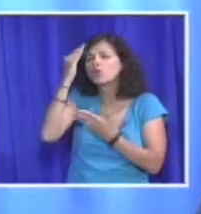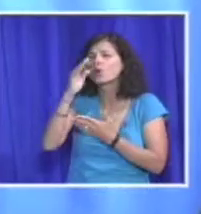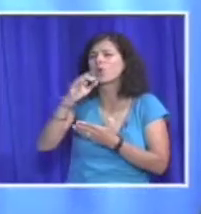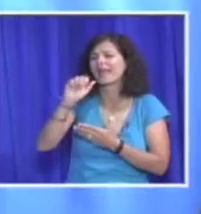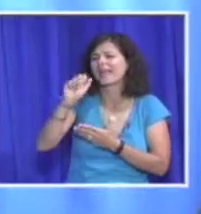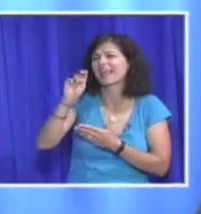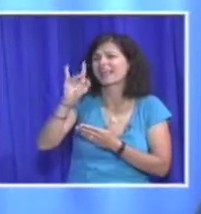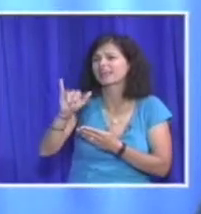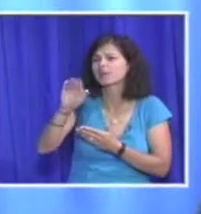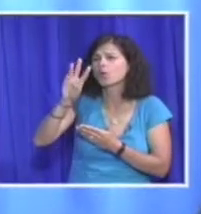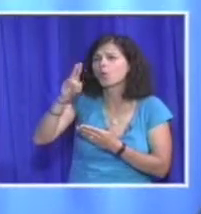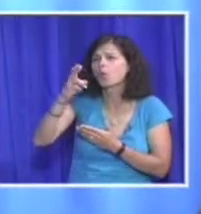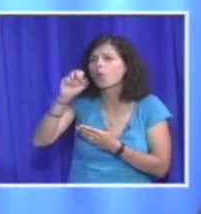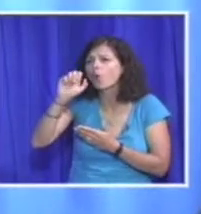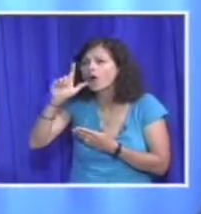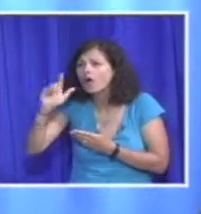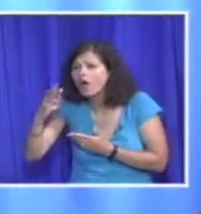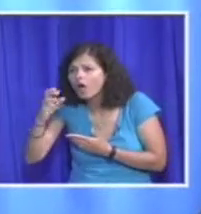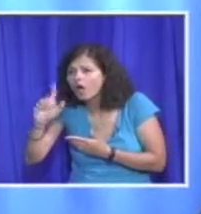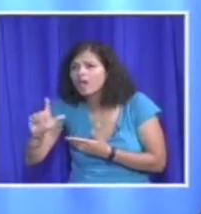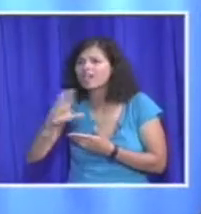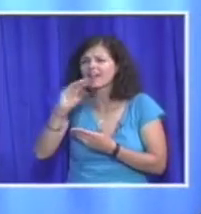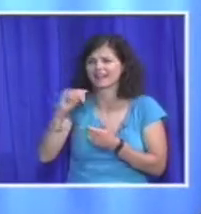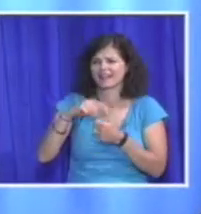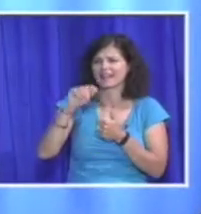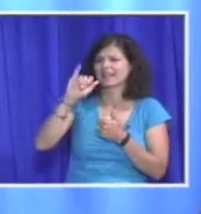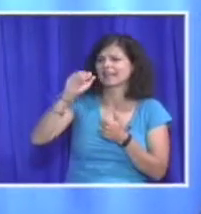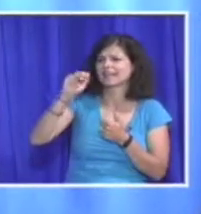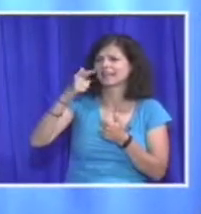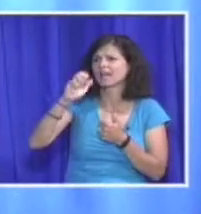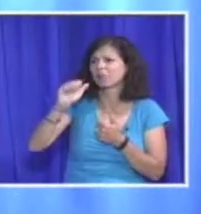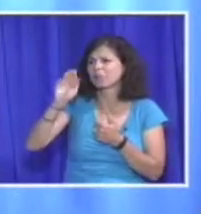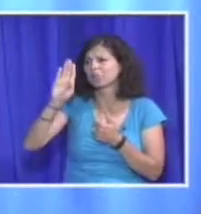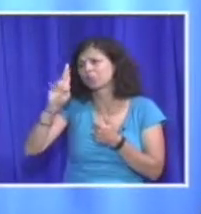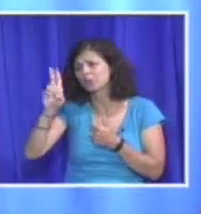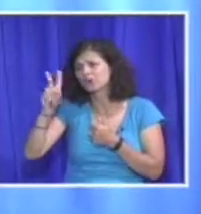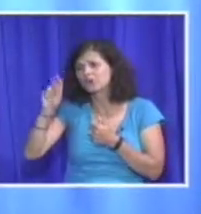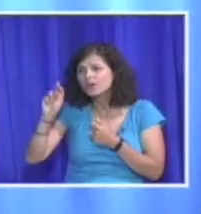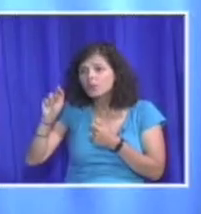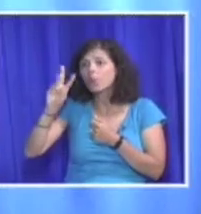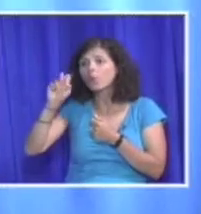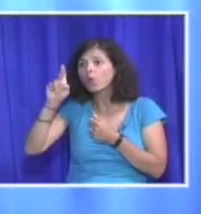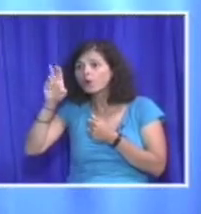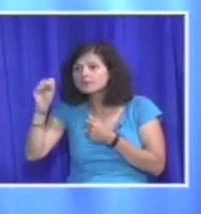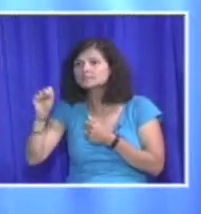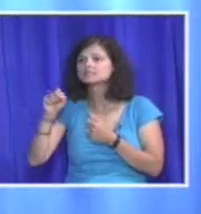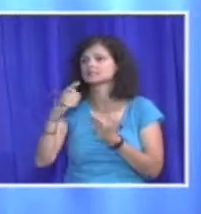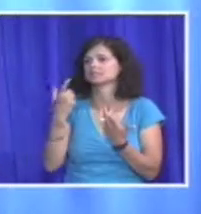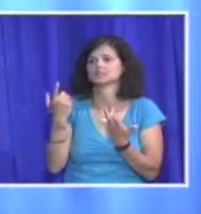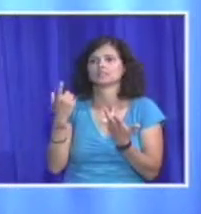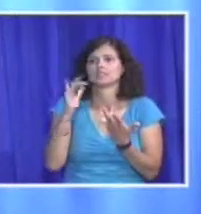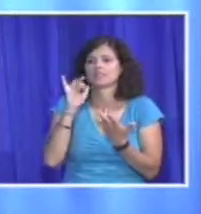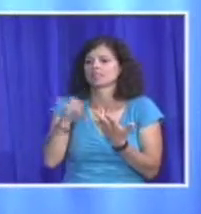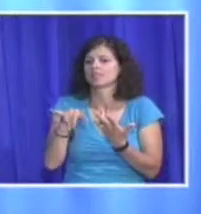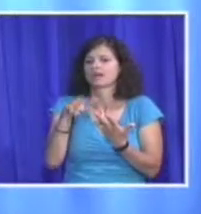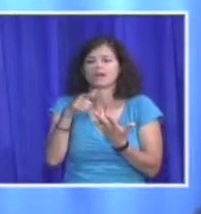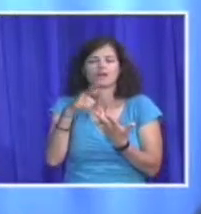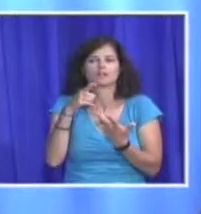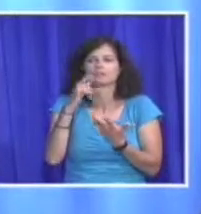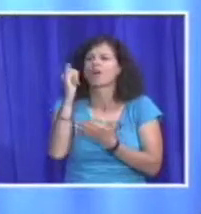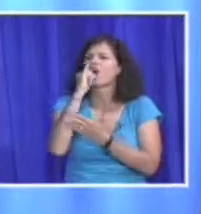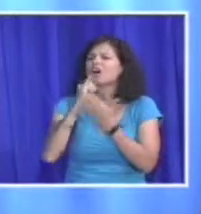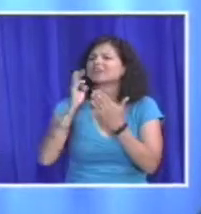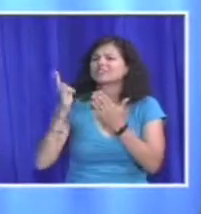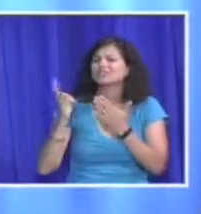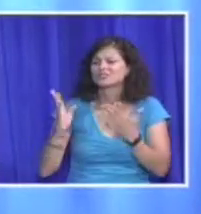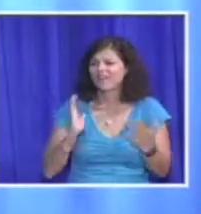um, like a Burton Morris that, that really are very ingrained in like this city and the artistic history of this